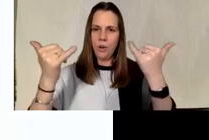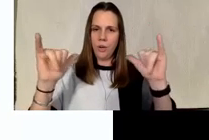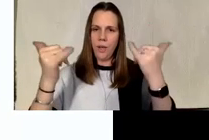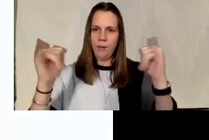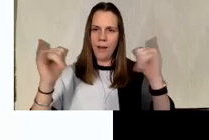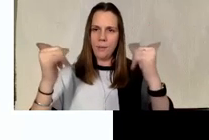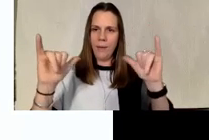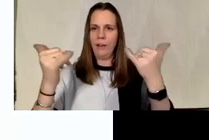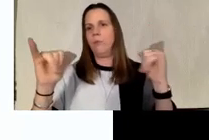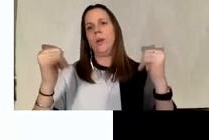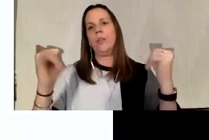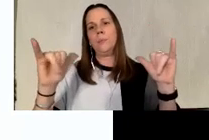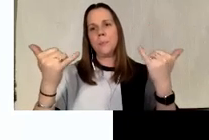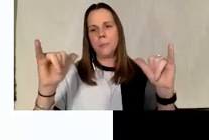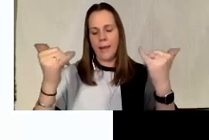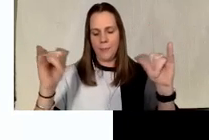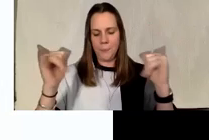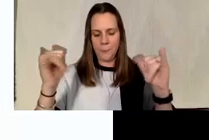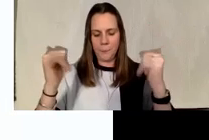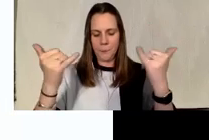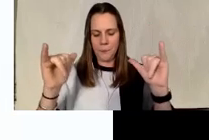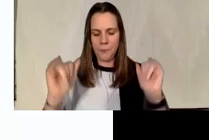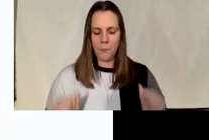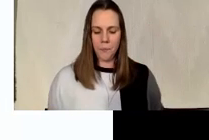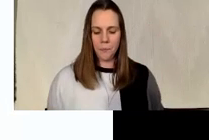to rock them back and forth. Play.